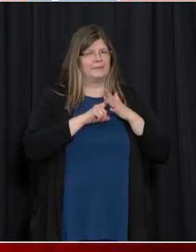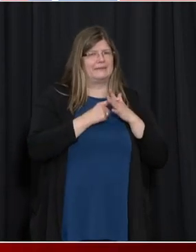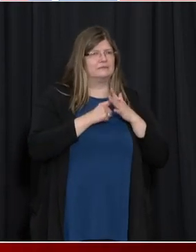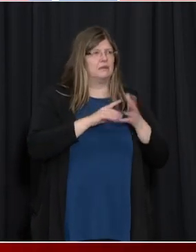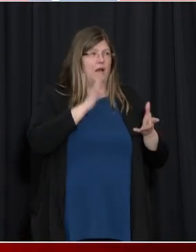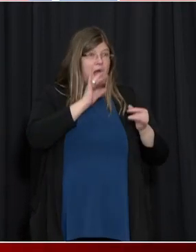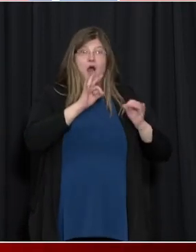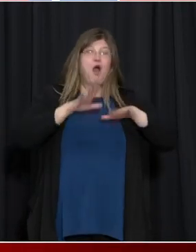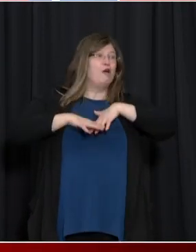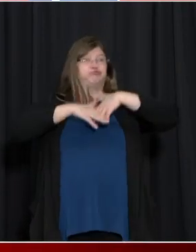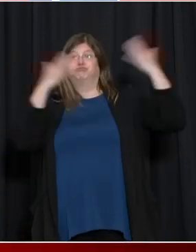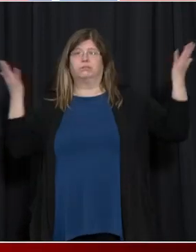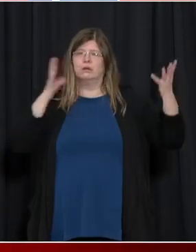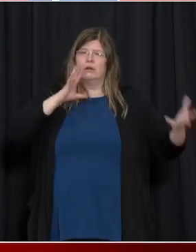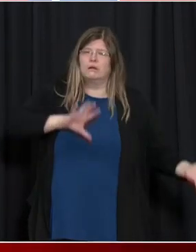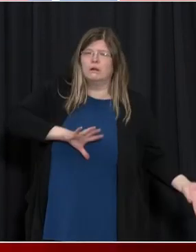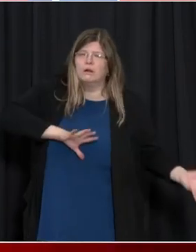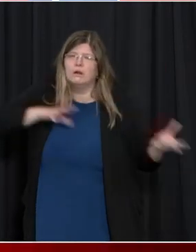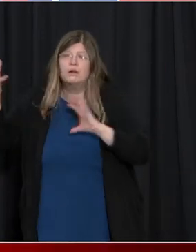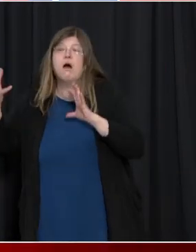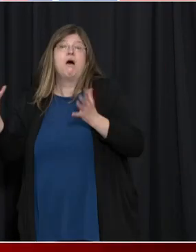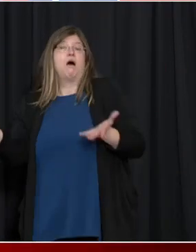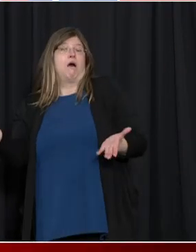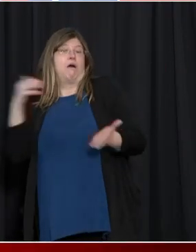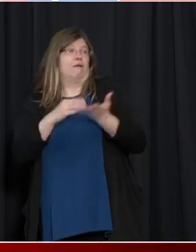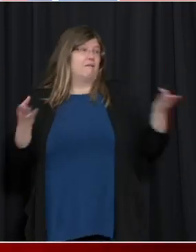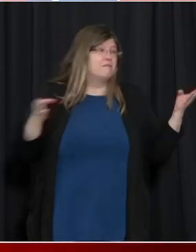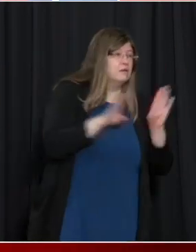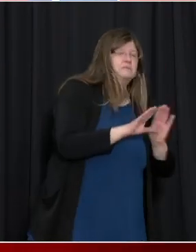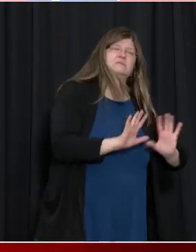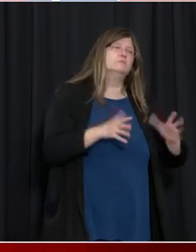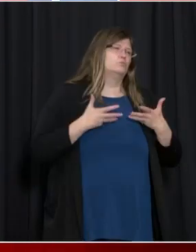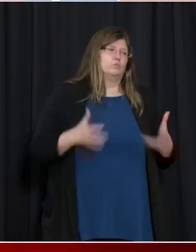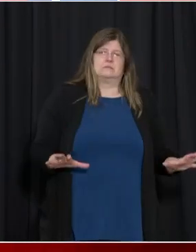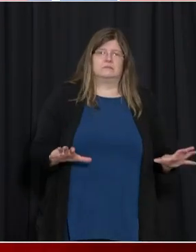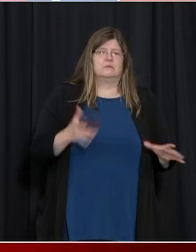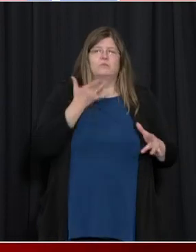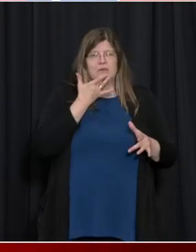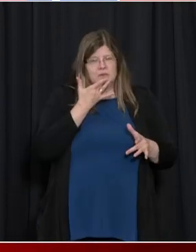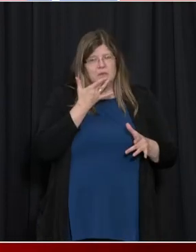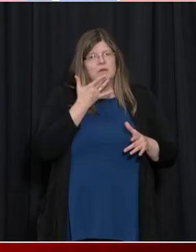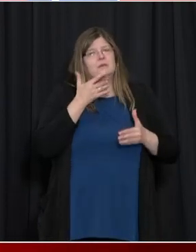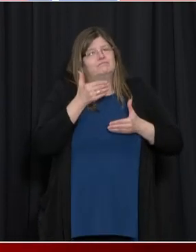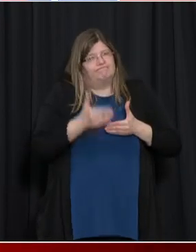thinking behind the strategies before us. And I'll let Dr.